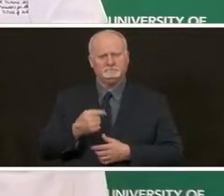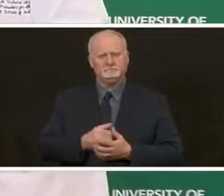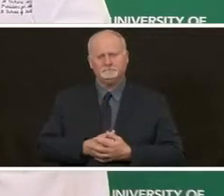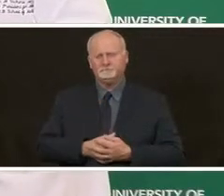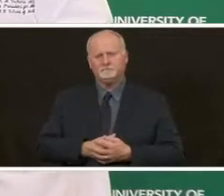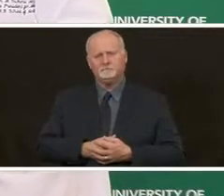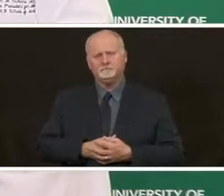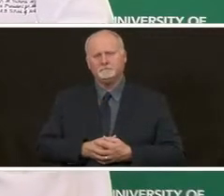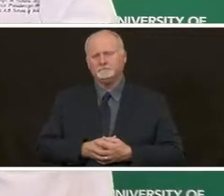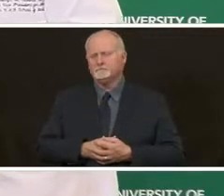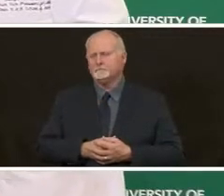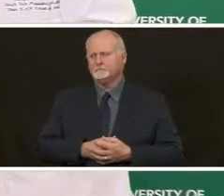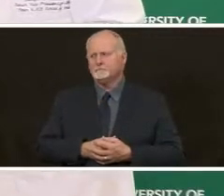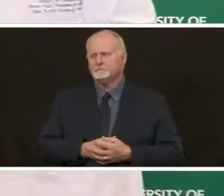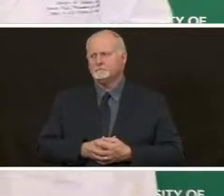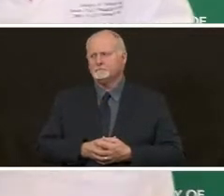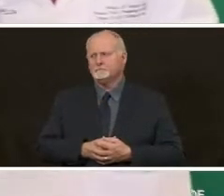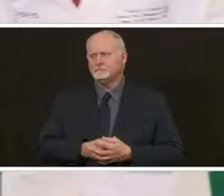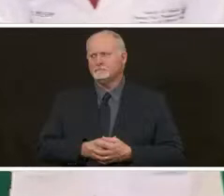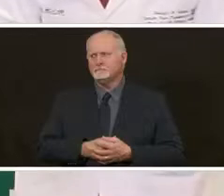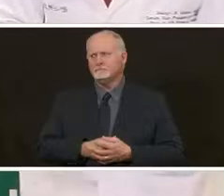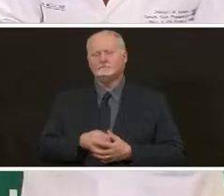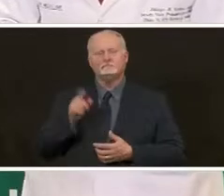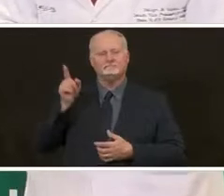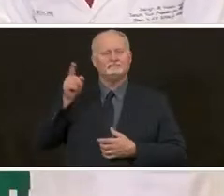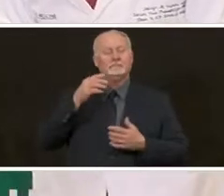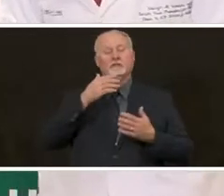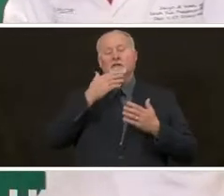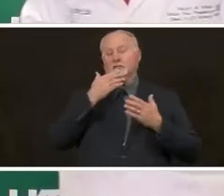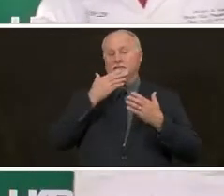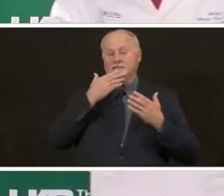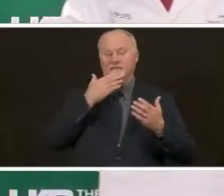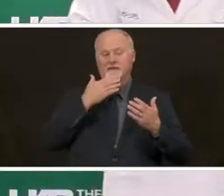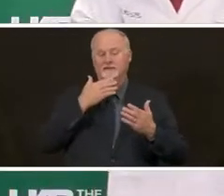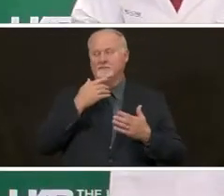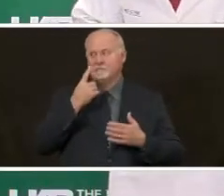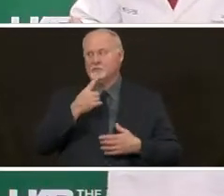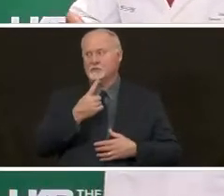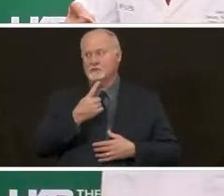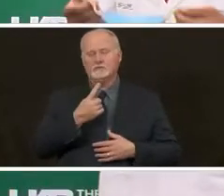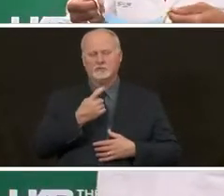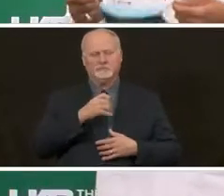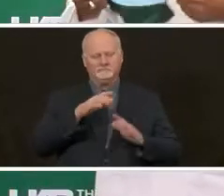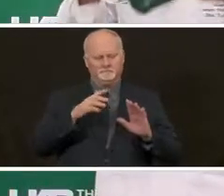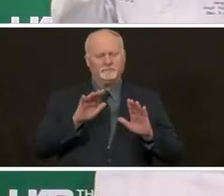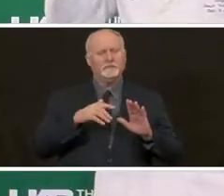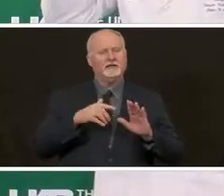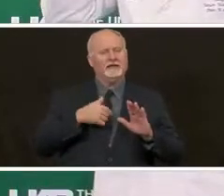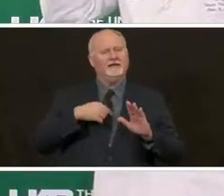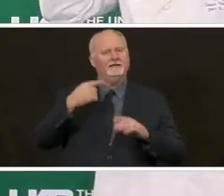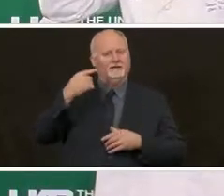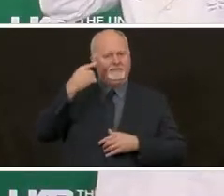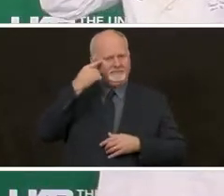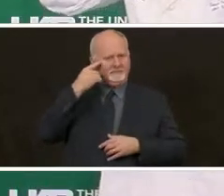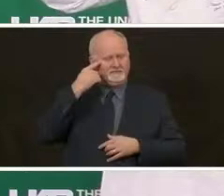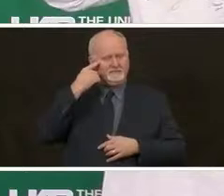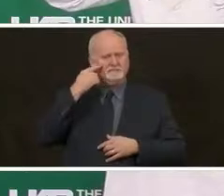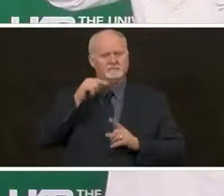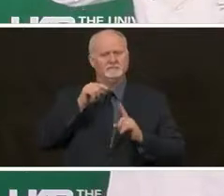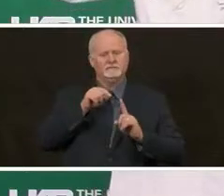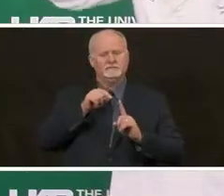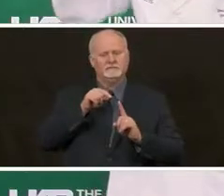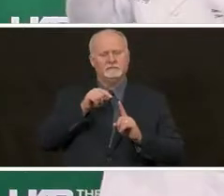But Yeah, thank you for that question. was this a milestone for you? I think certainly